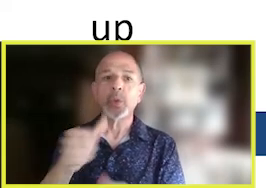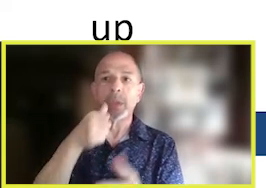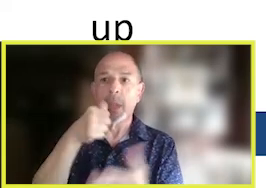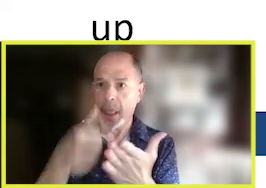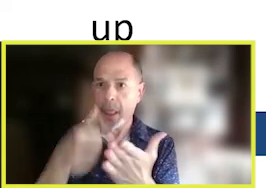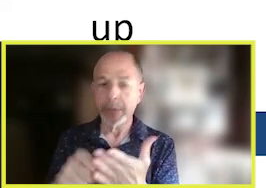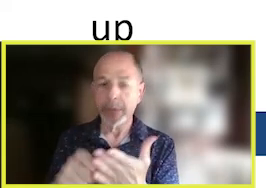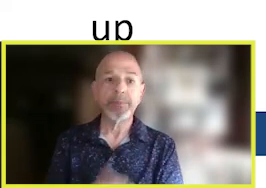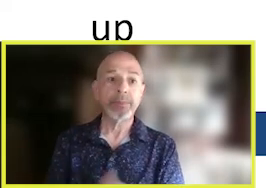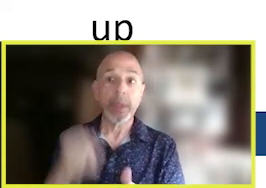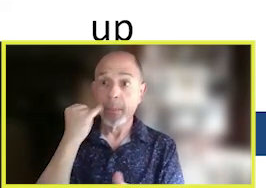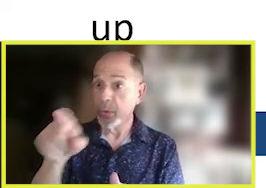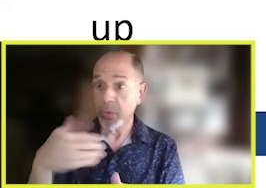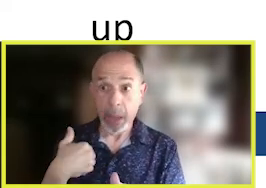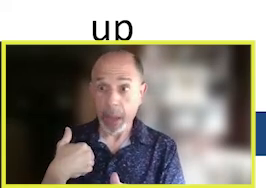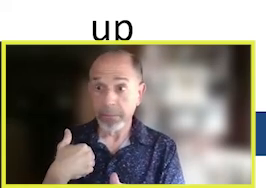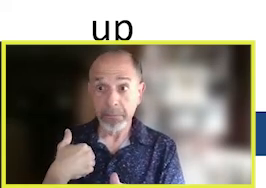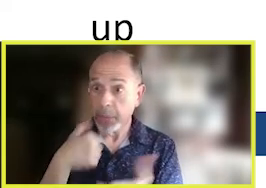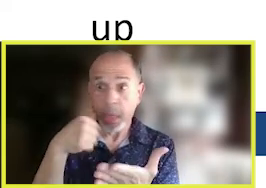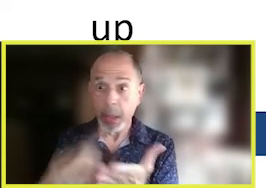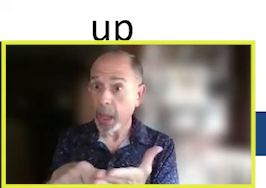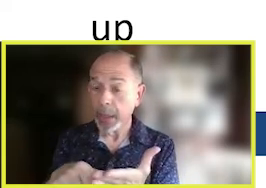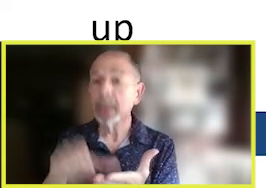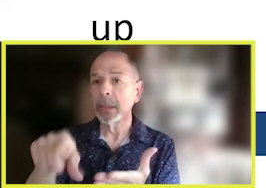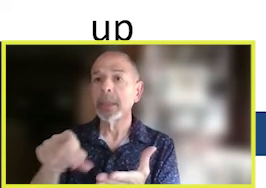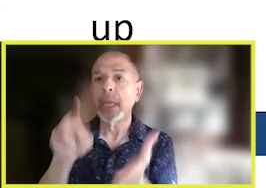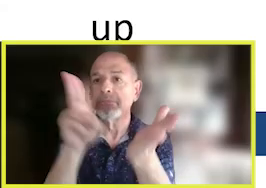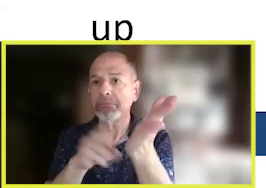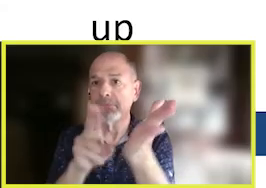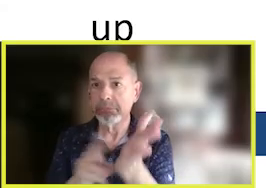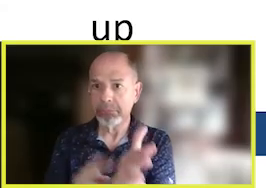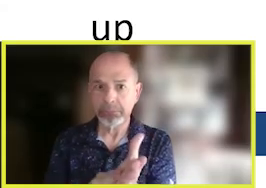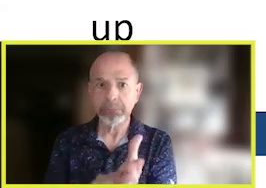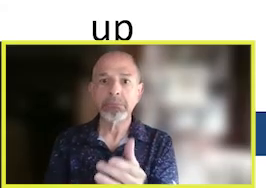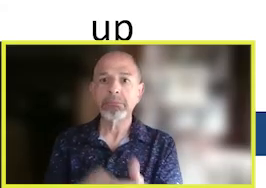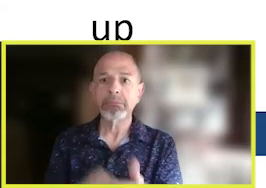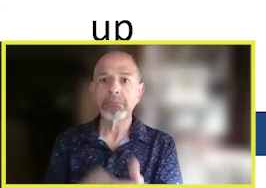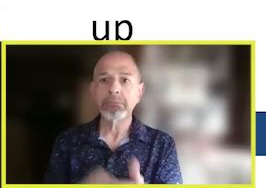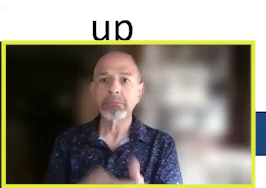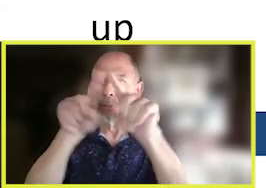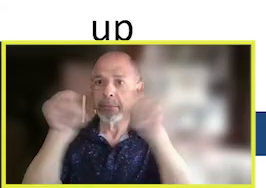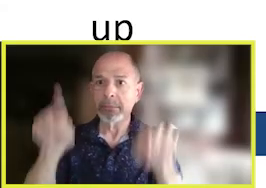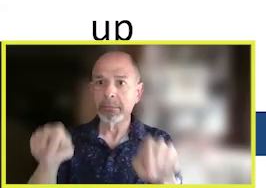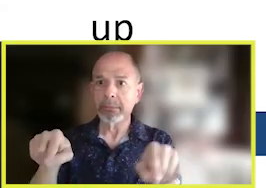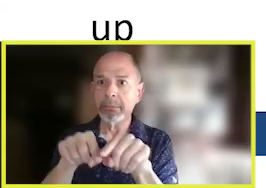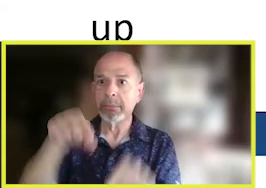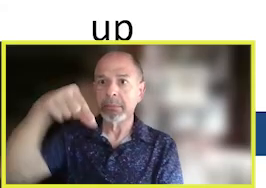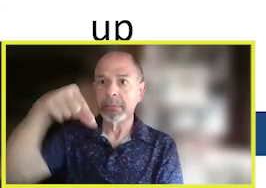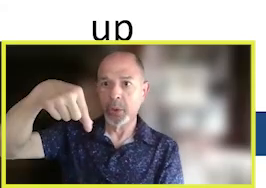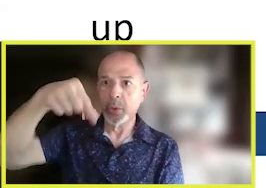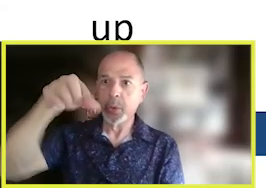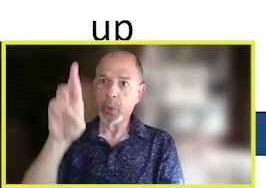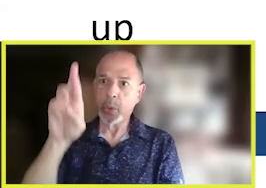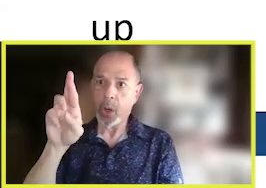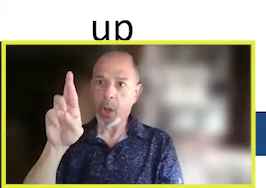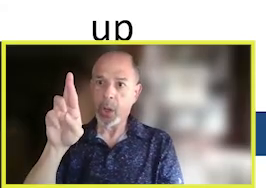the newsletter, you can sign up. You can scan the QR code that's on your screen. And